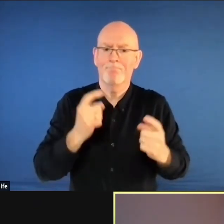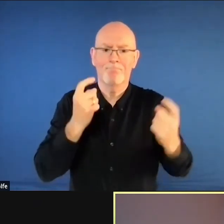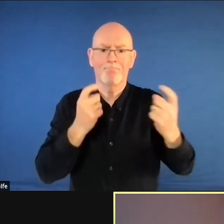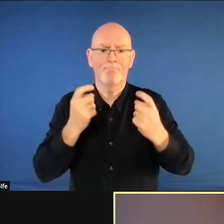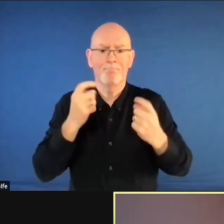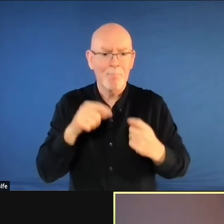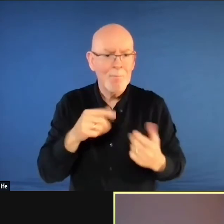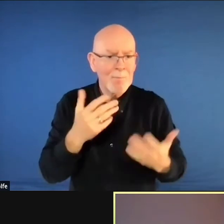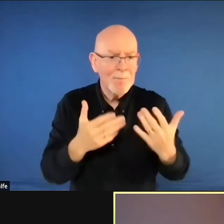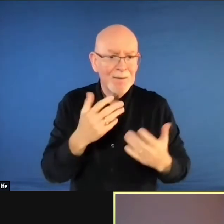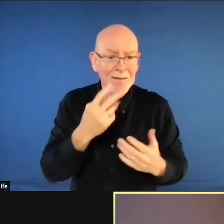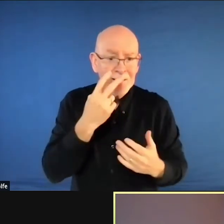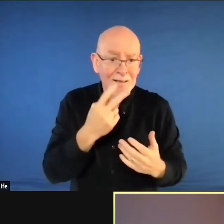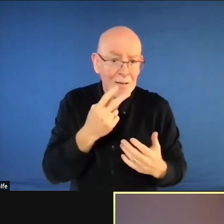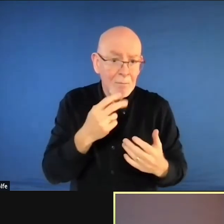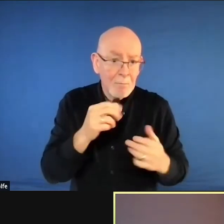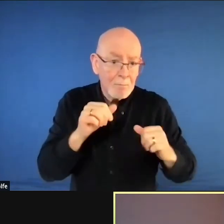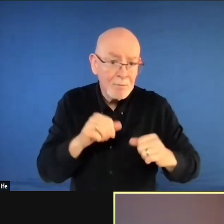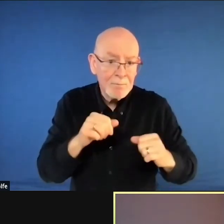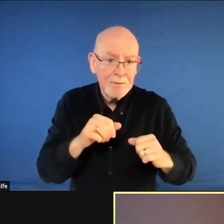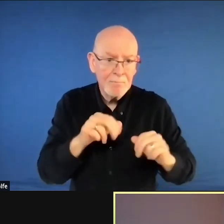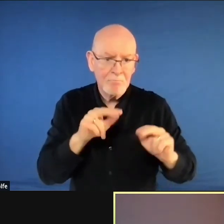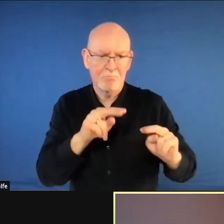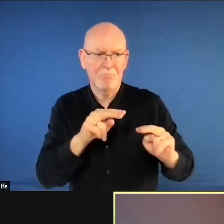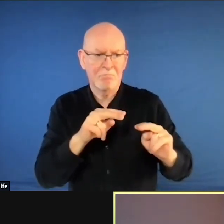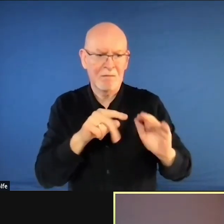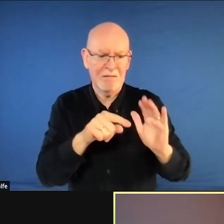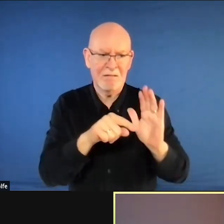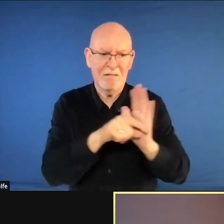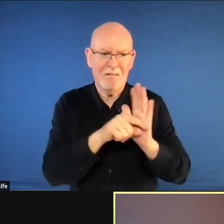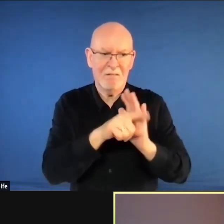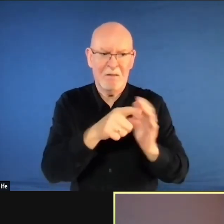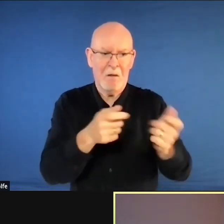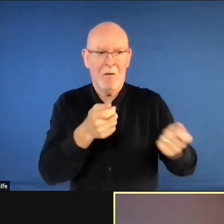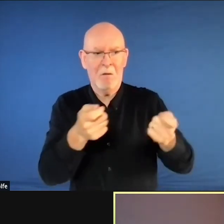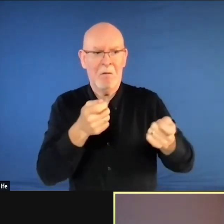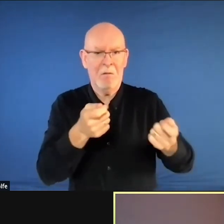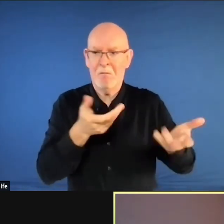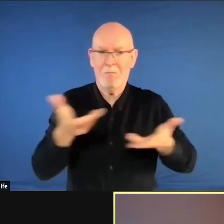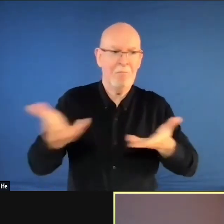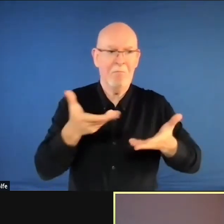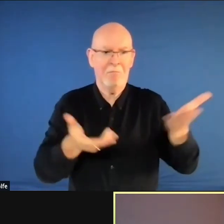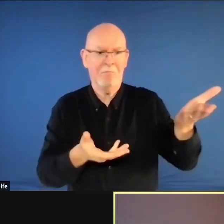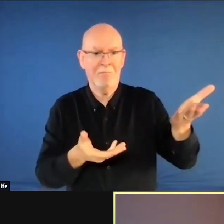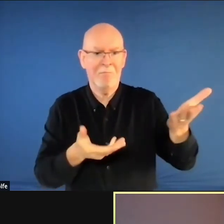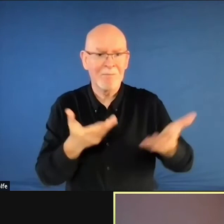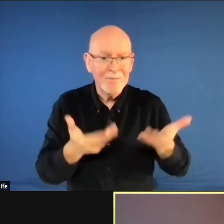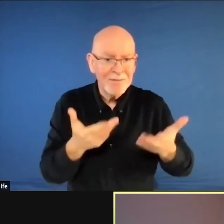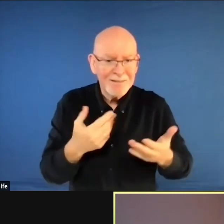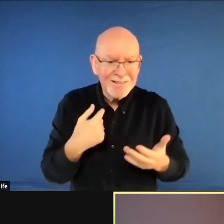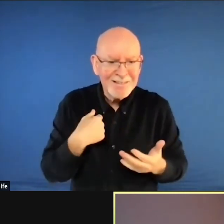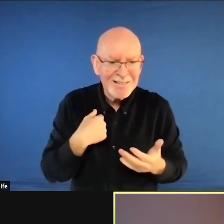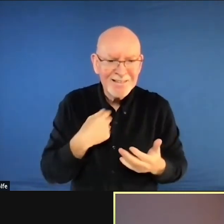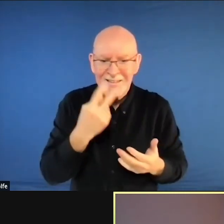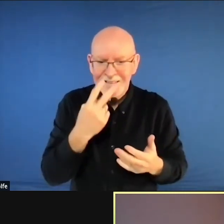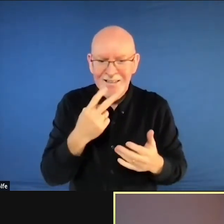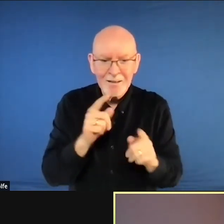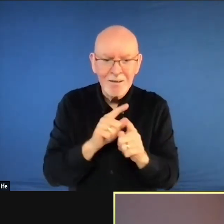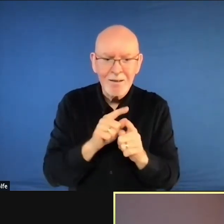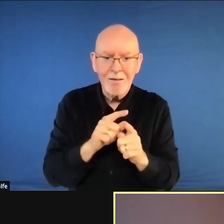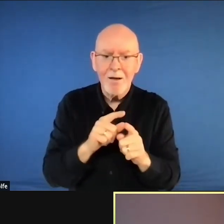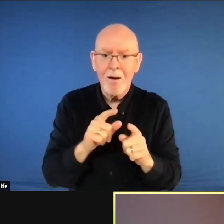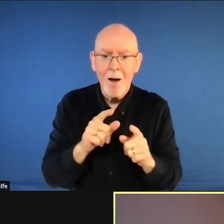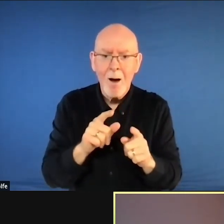maintaining any type of gating with regards to refugees or otherwise people